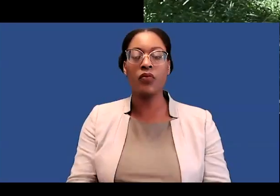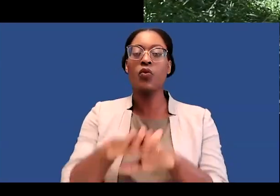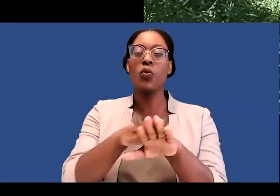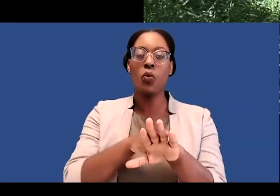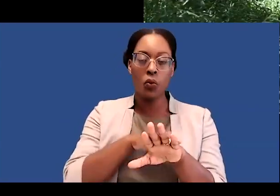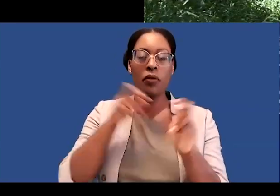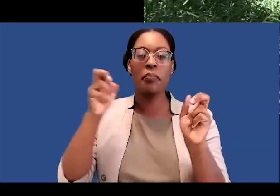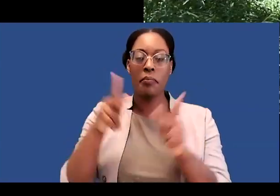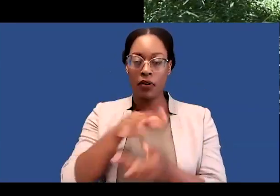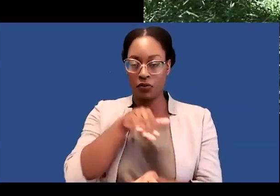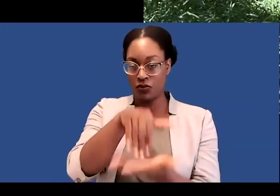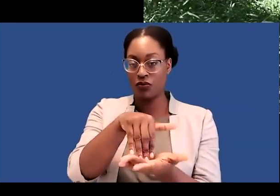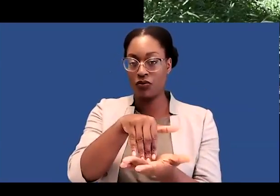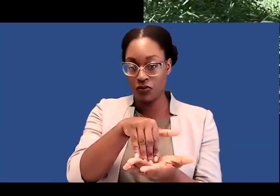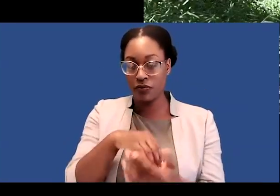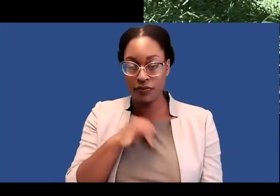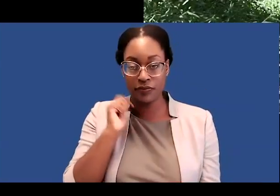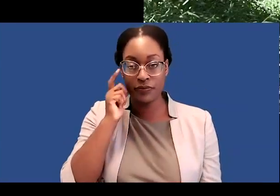Slowly bring it back to center.